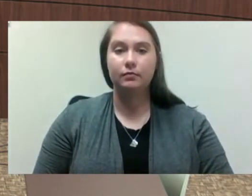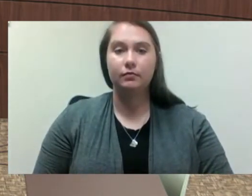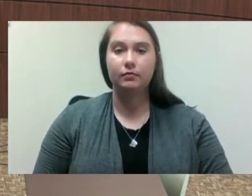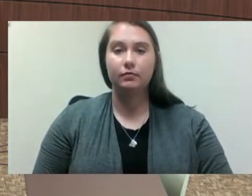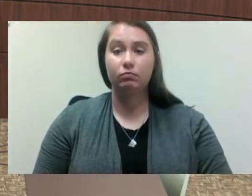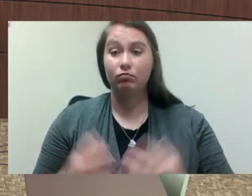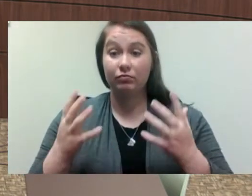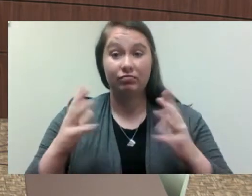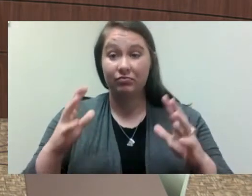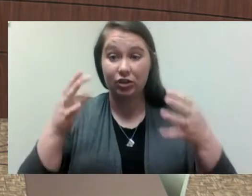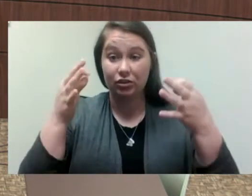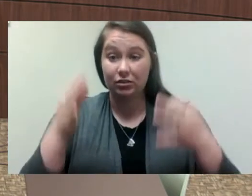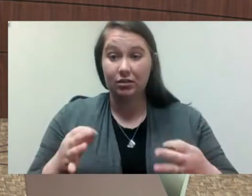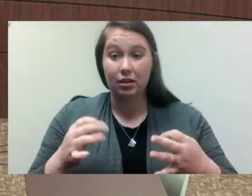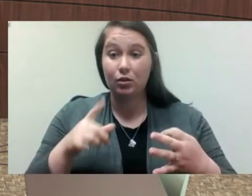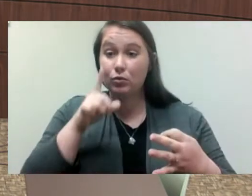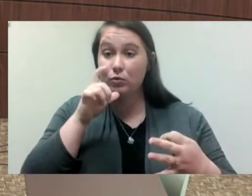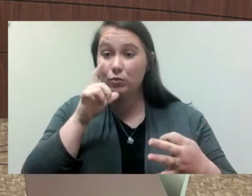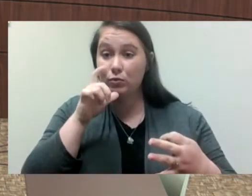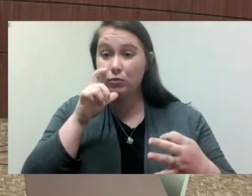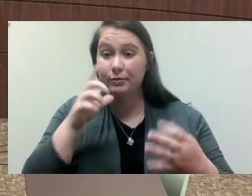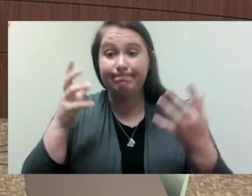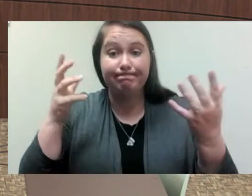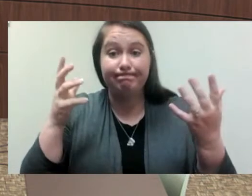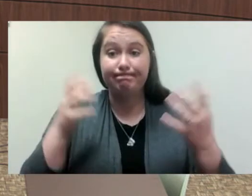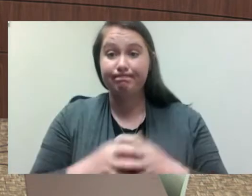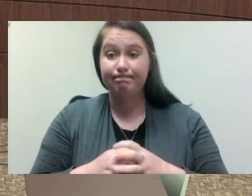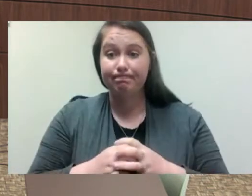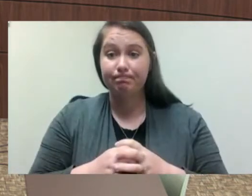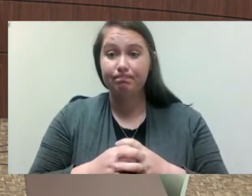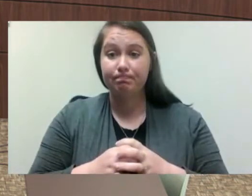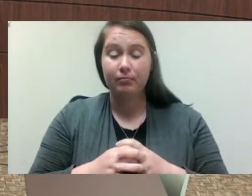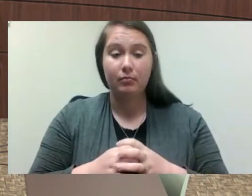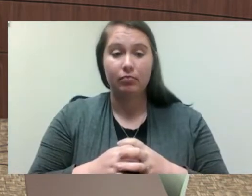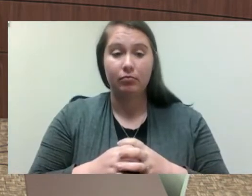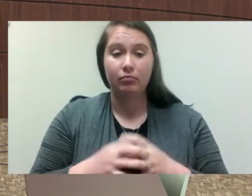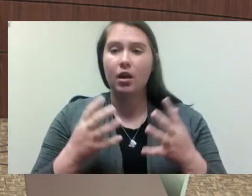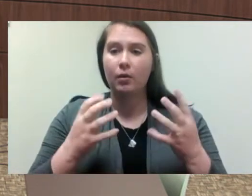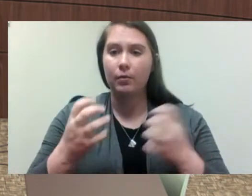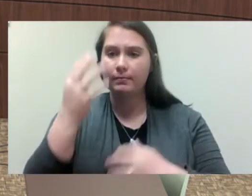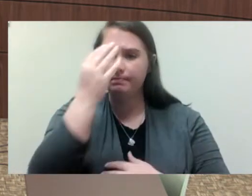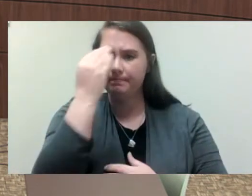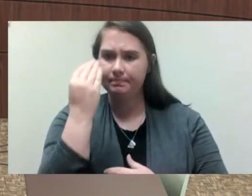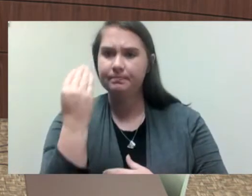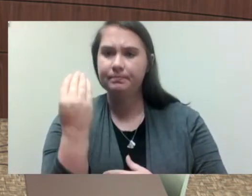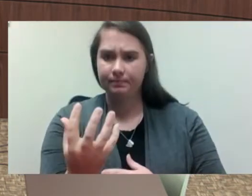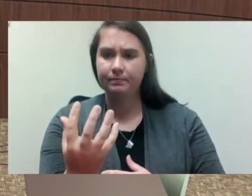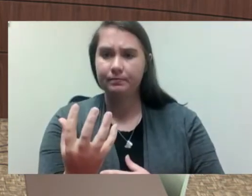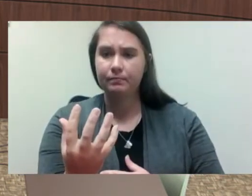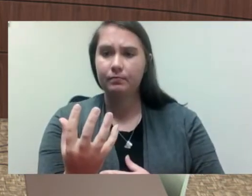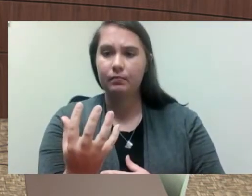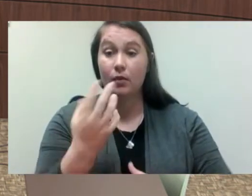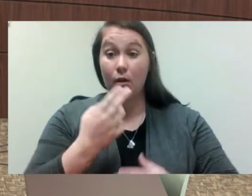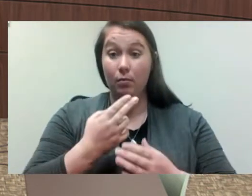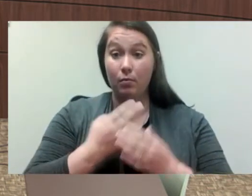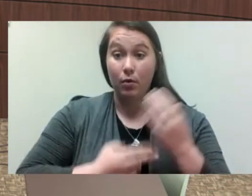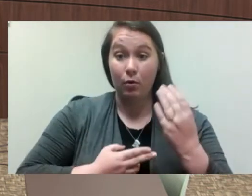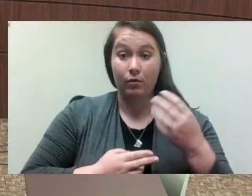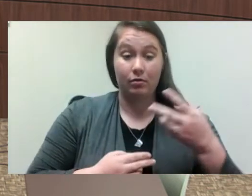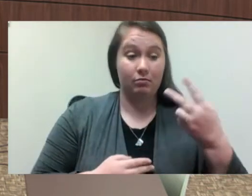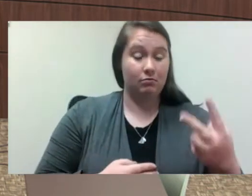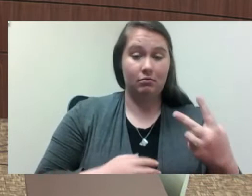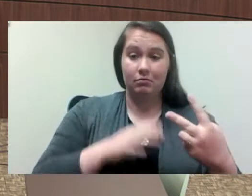we've made our decisions. I suppose we'll have a roll call vote and see where everybody comes down. But I do want to say that both very